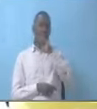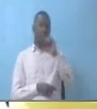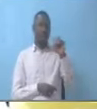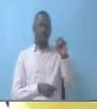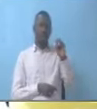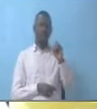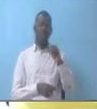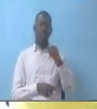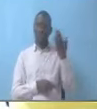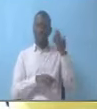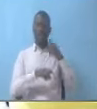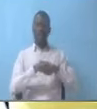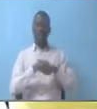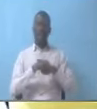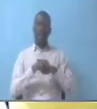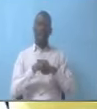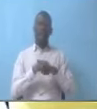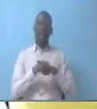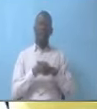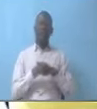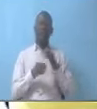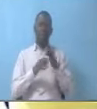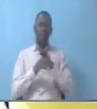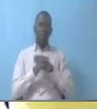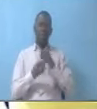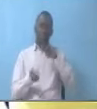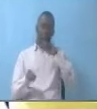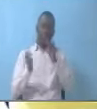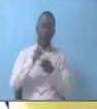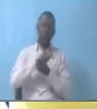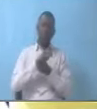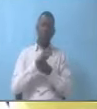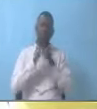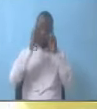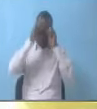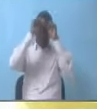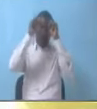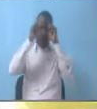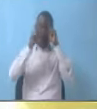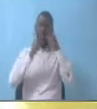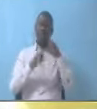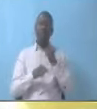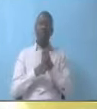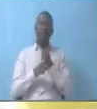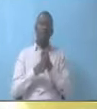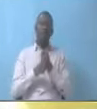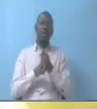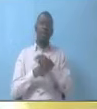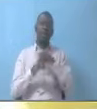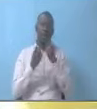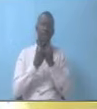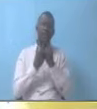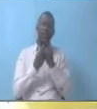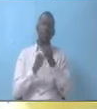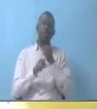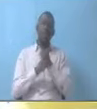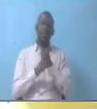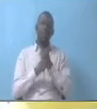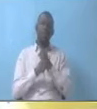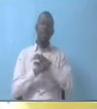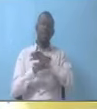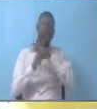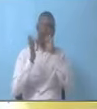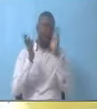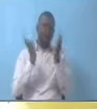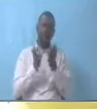had encountered or suffered before the change of government. Degree bob nak dana gëna kala nak li nga xamné ni mu ngi jëm ci safara lepp lo